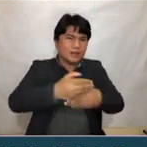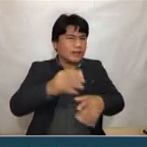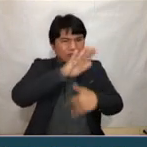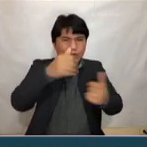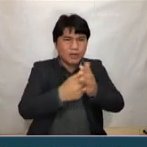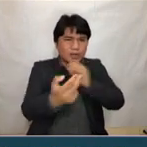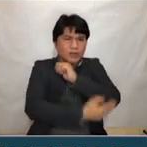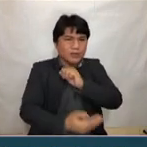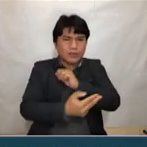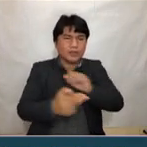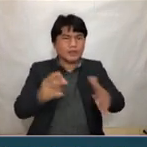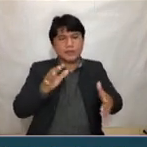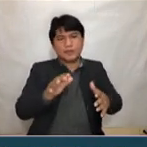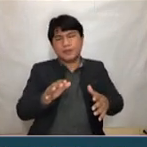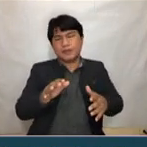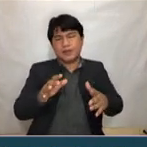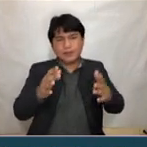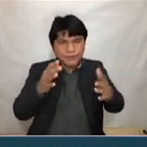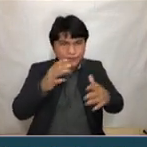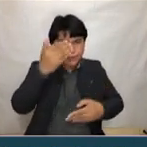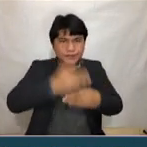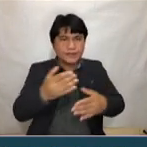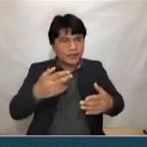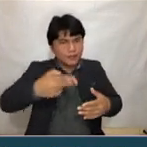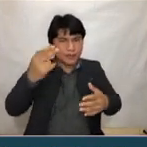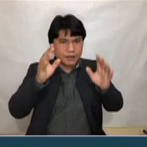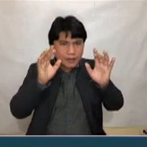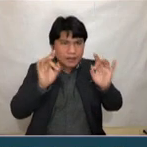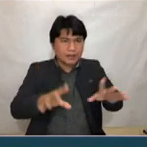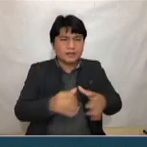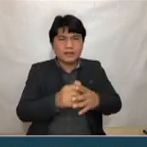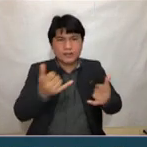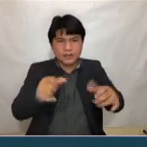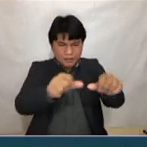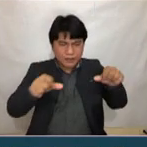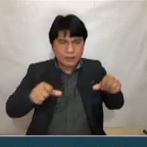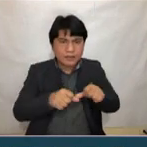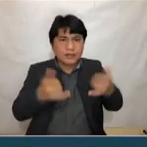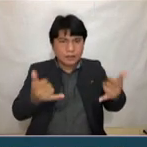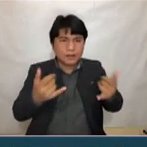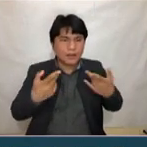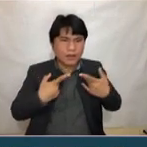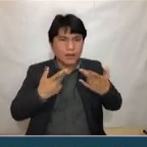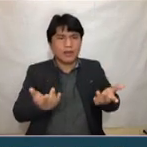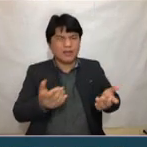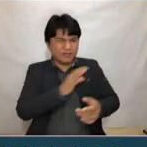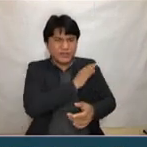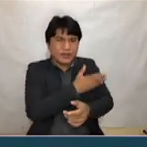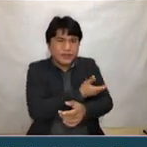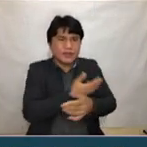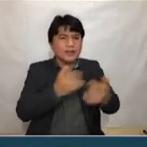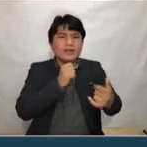lock down areas with high risk and then manage the recovery in areas where we now have a little confidence that there are not so many